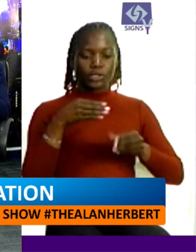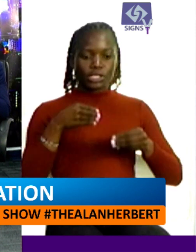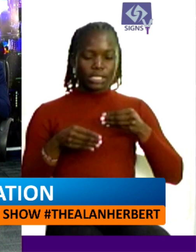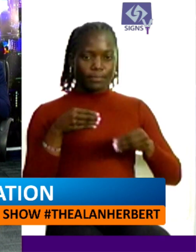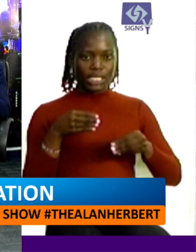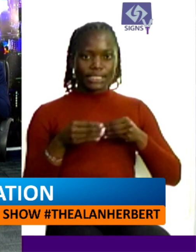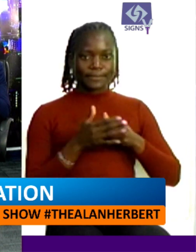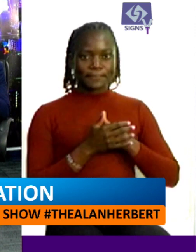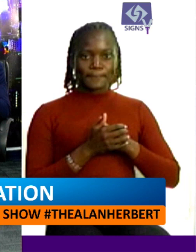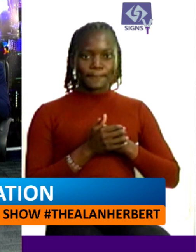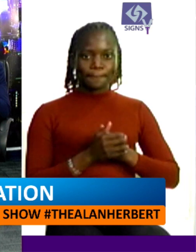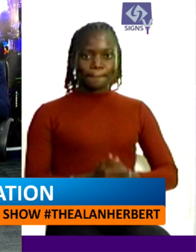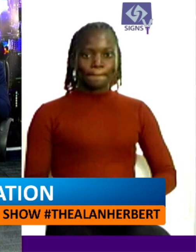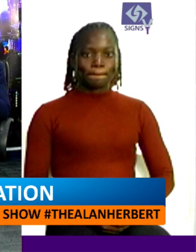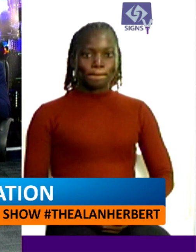disabilities,